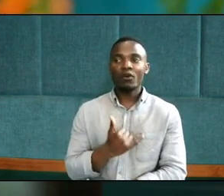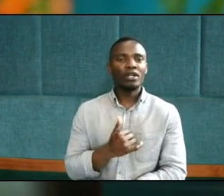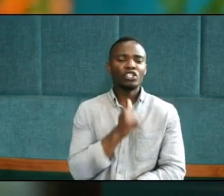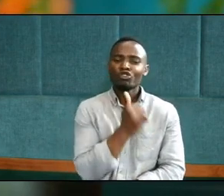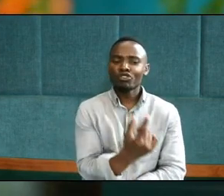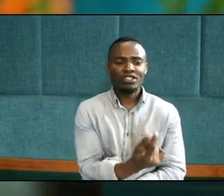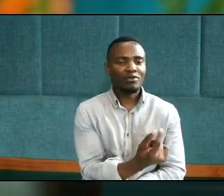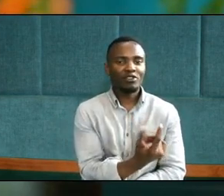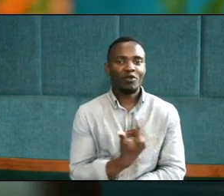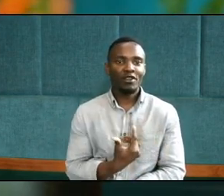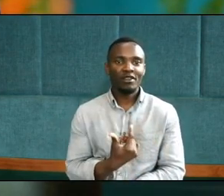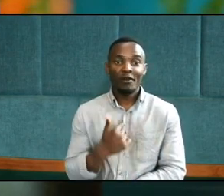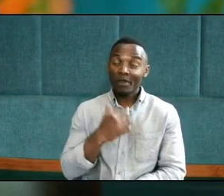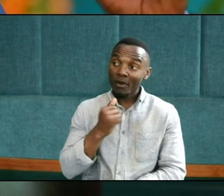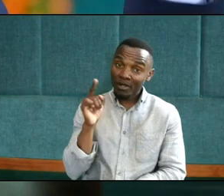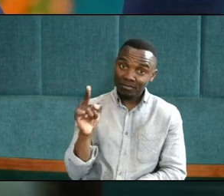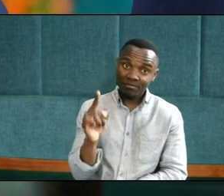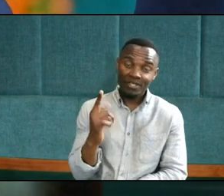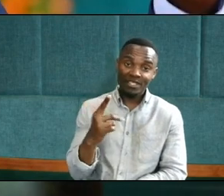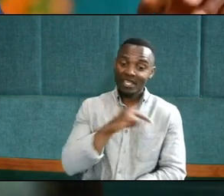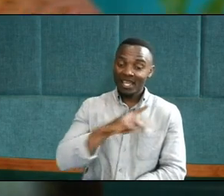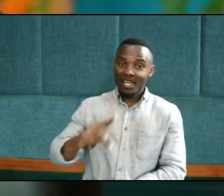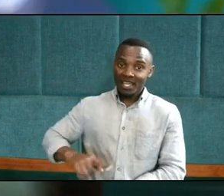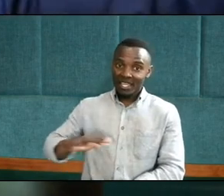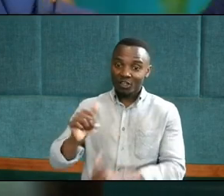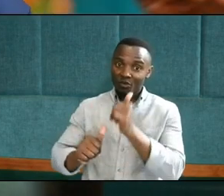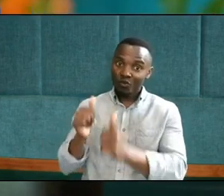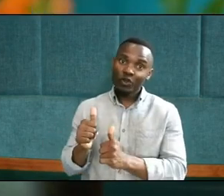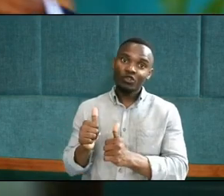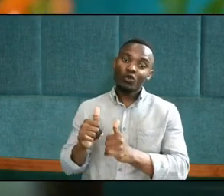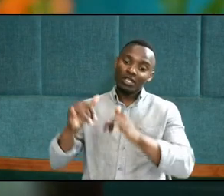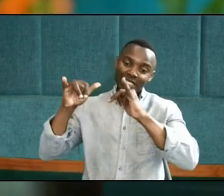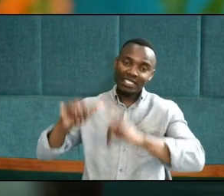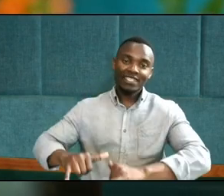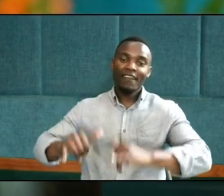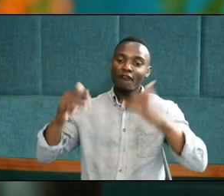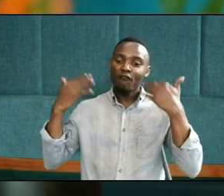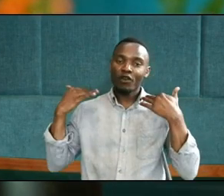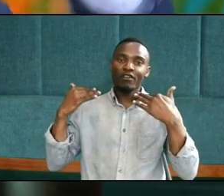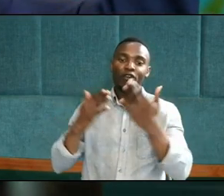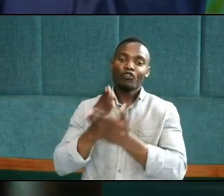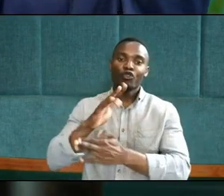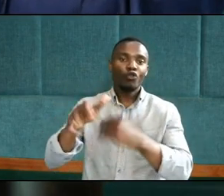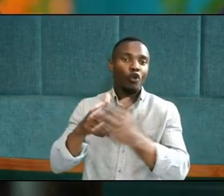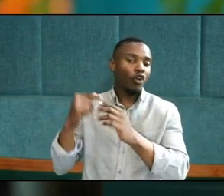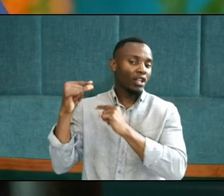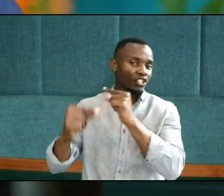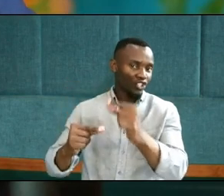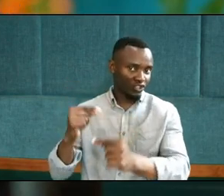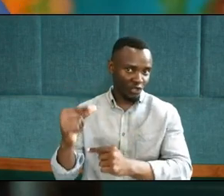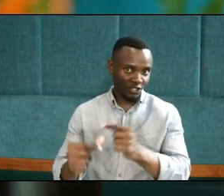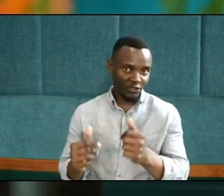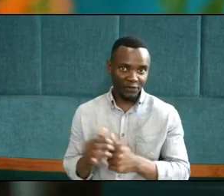small ones. I want this kingdom that is going to endure throughout all generations. A kingdom that is going to